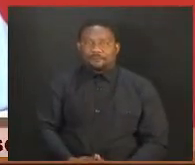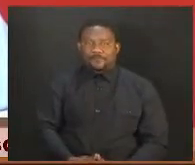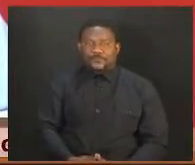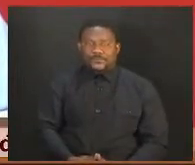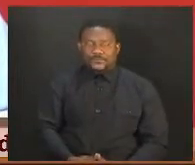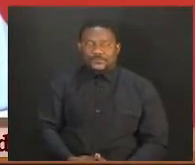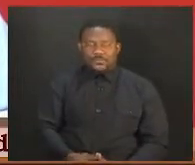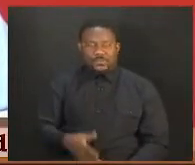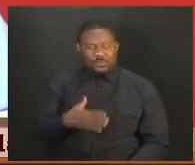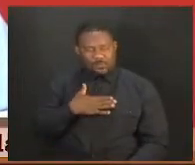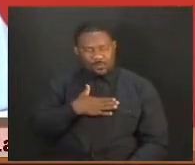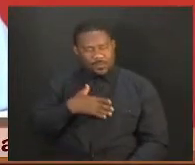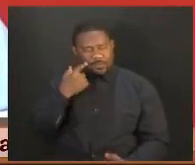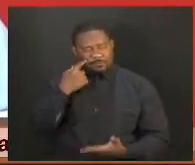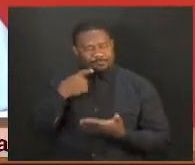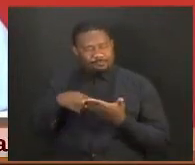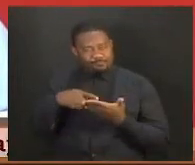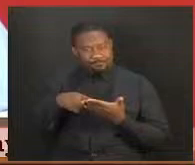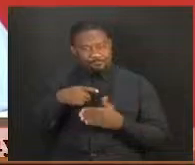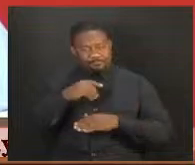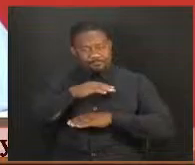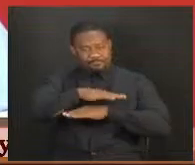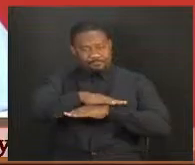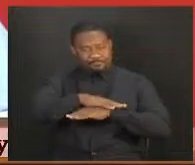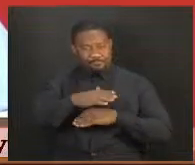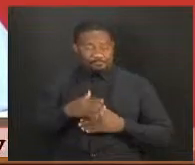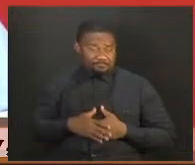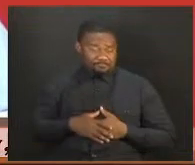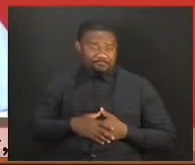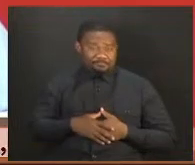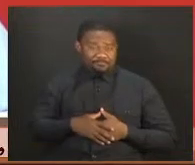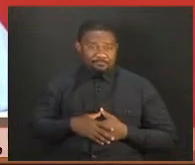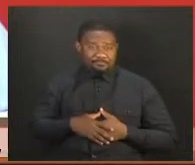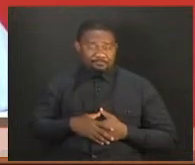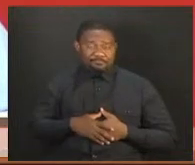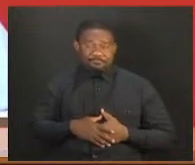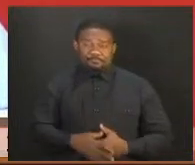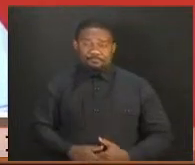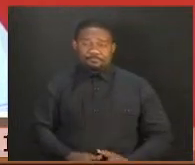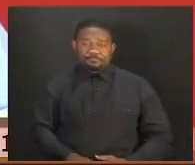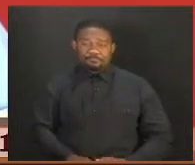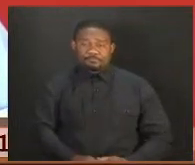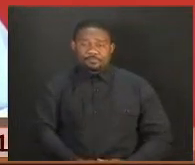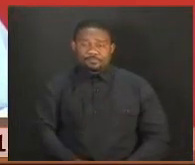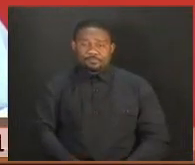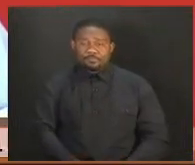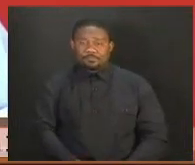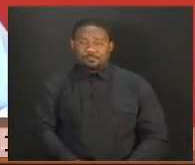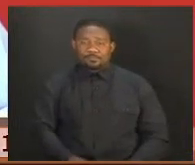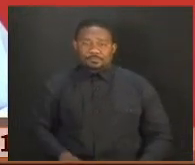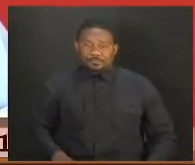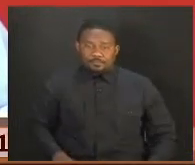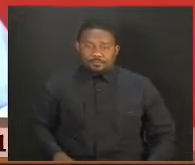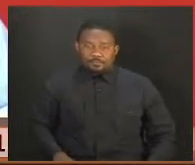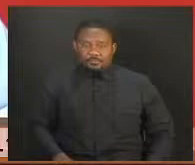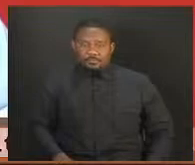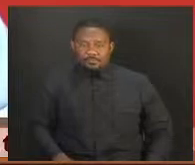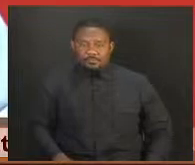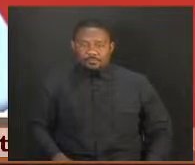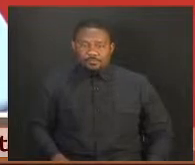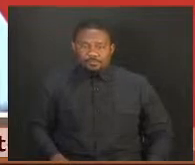Table office, kindly take note of that. Yes, honorable member. Thank you very much, Mr. Speaker. Mr. Speaker,